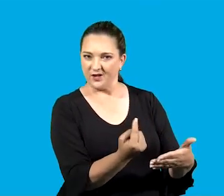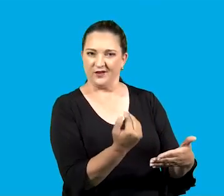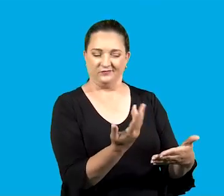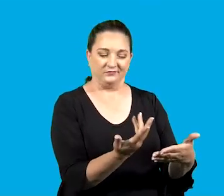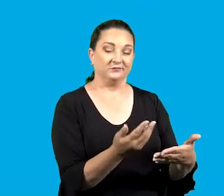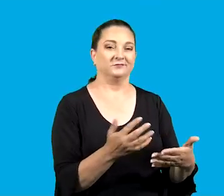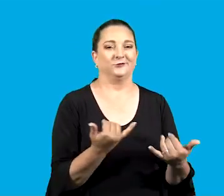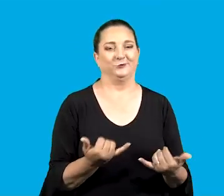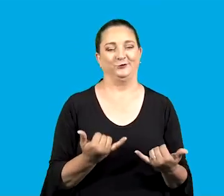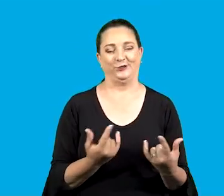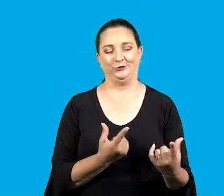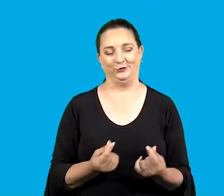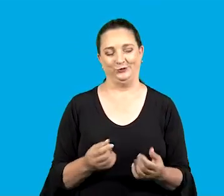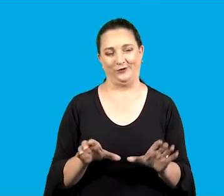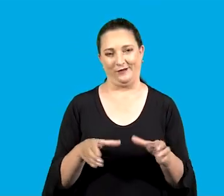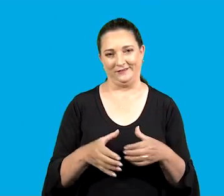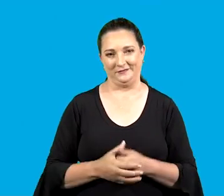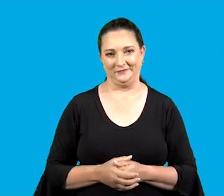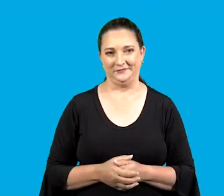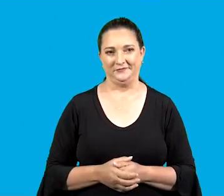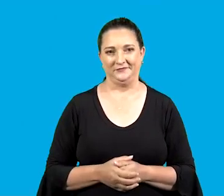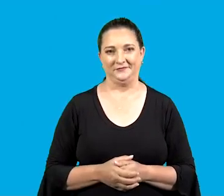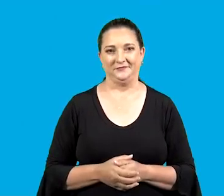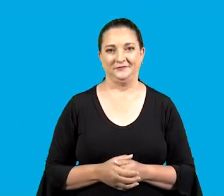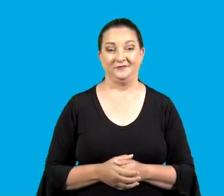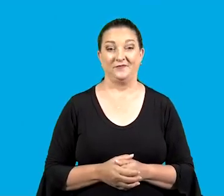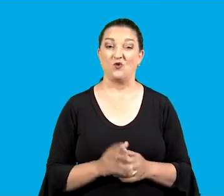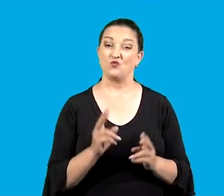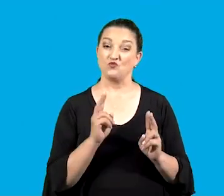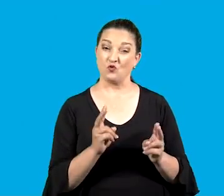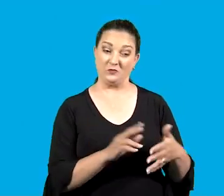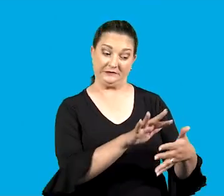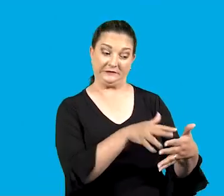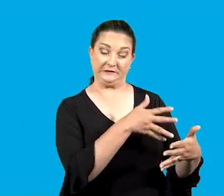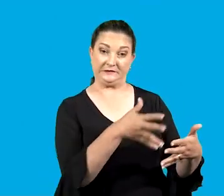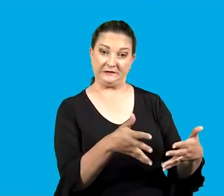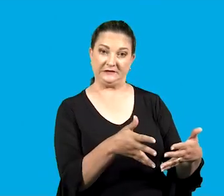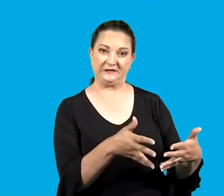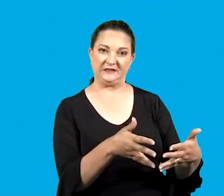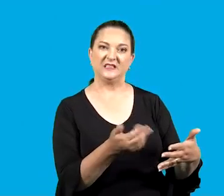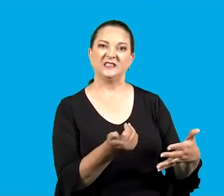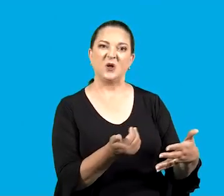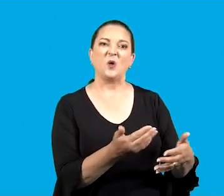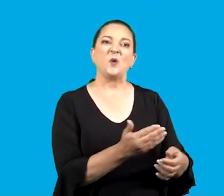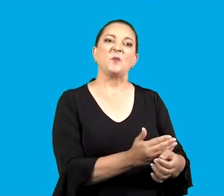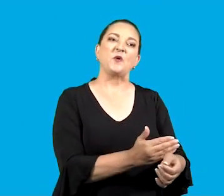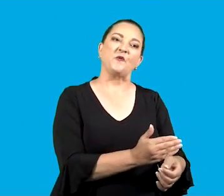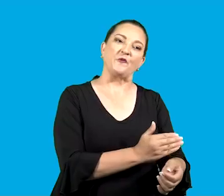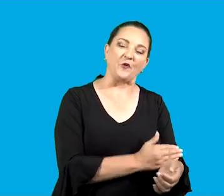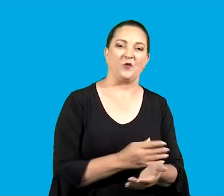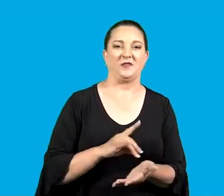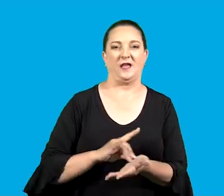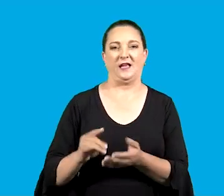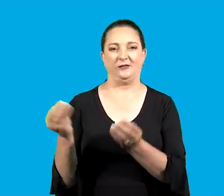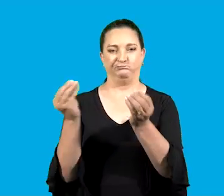our debtors. We're going to do that in today's class. Usually, the debtors collection schedule is prepared before the cash budget